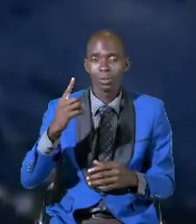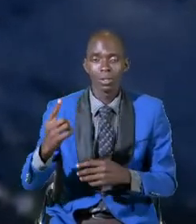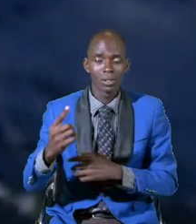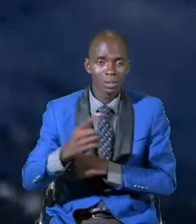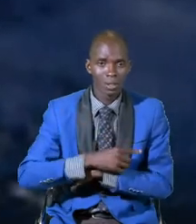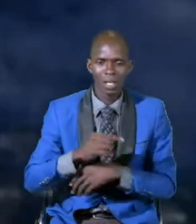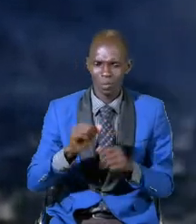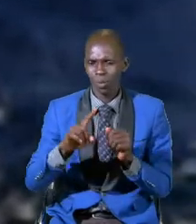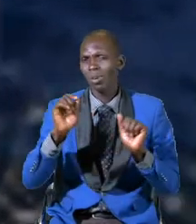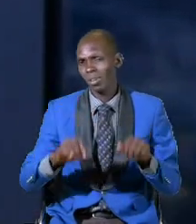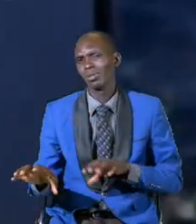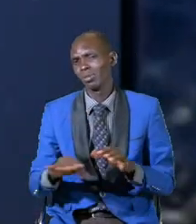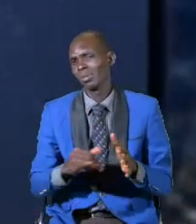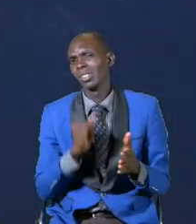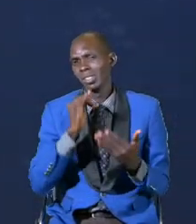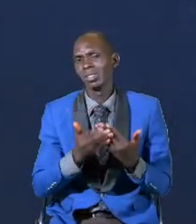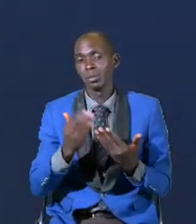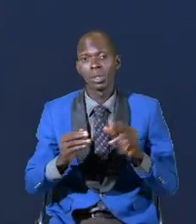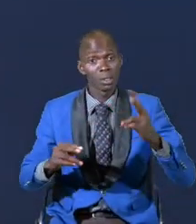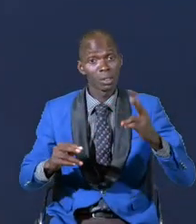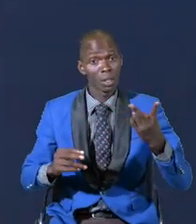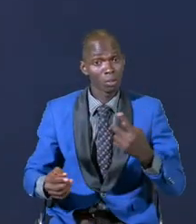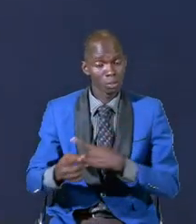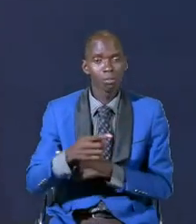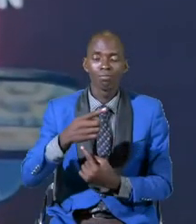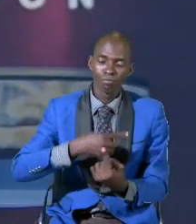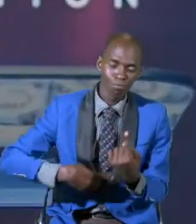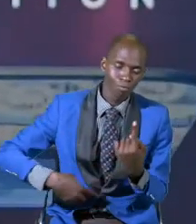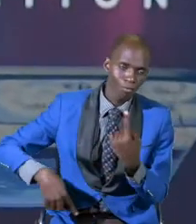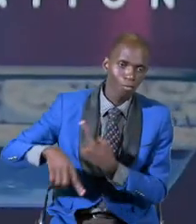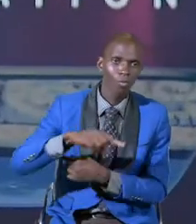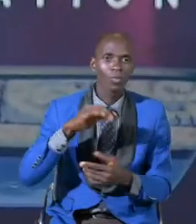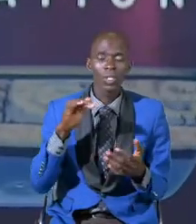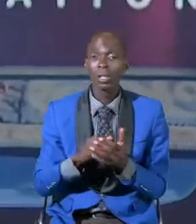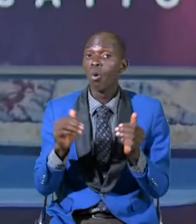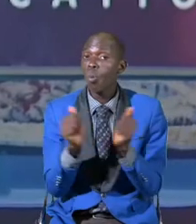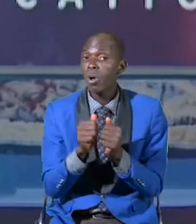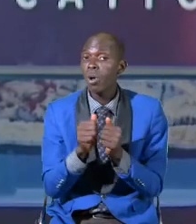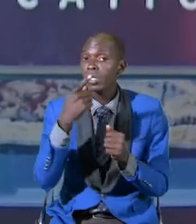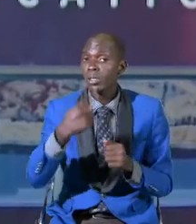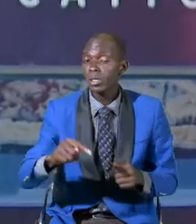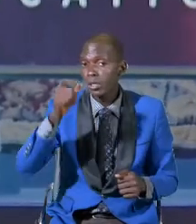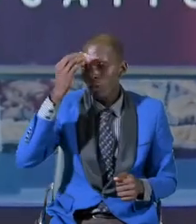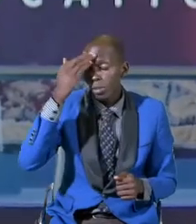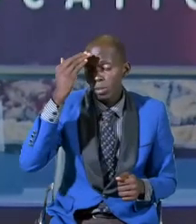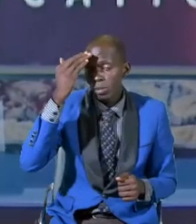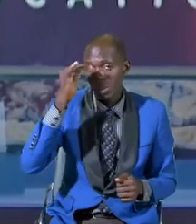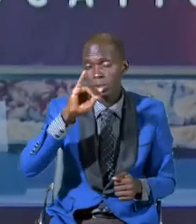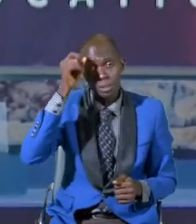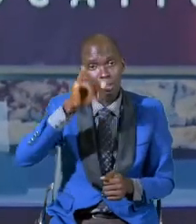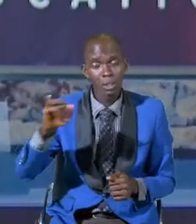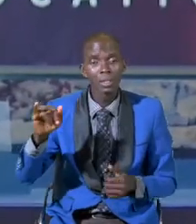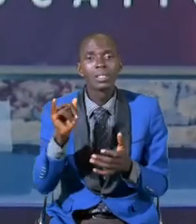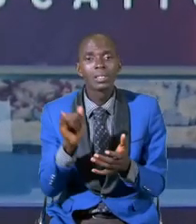that. Second day, walk around again. And with the understanding, I can cope.